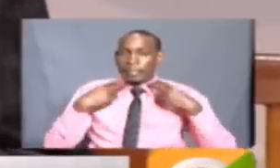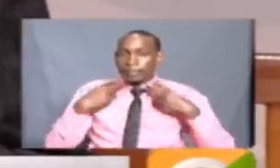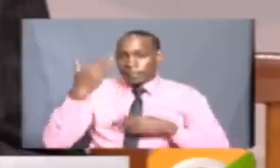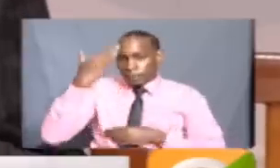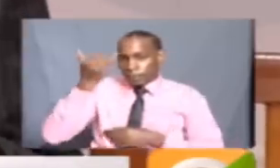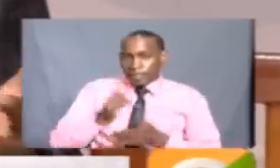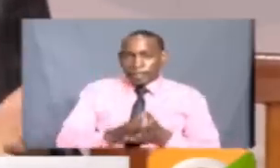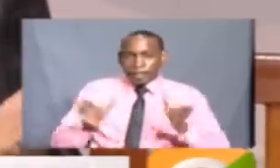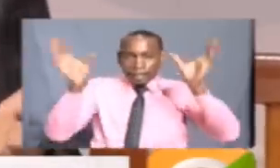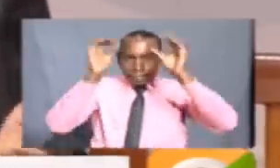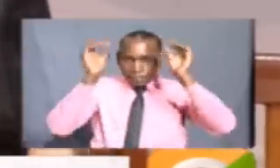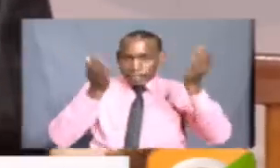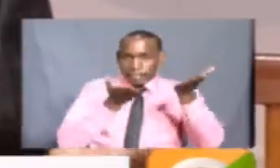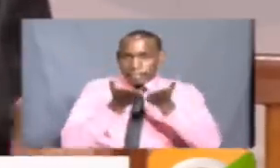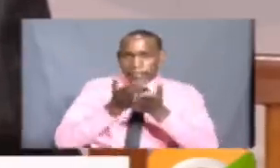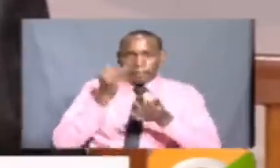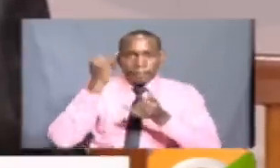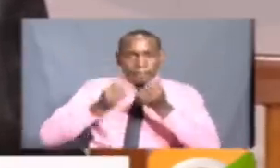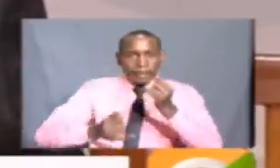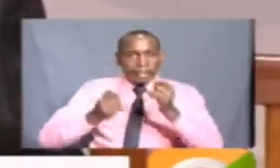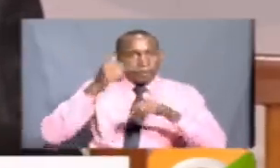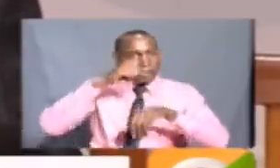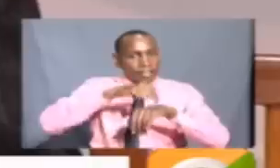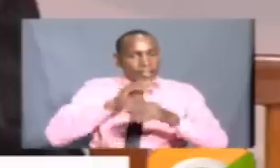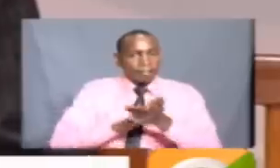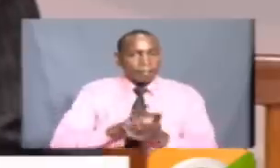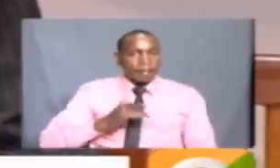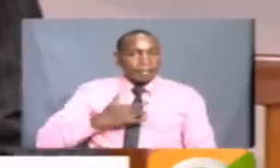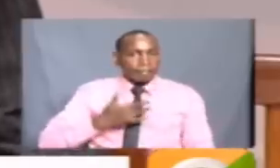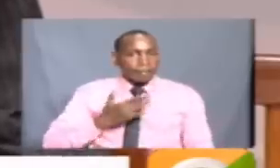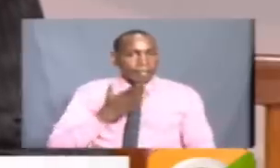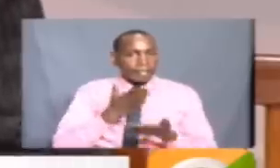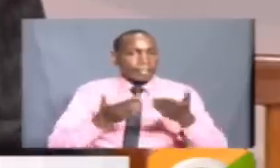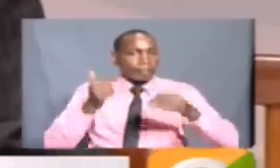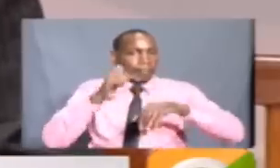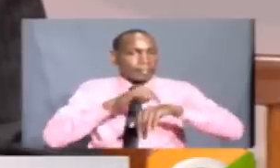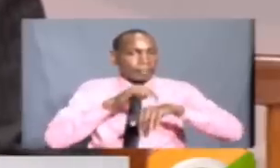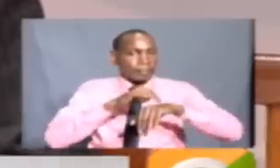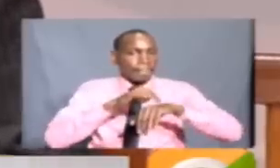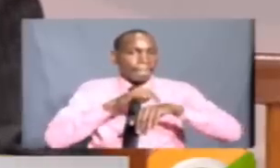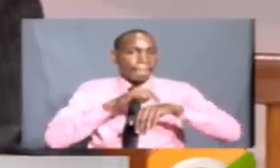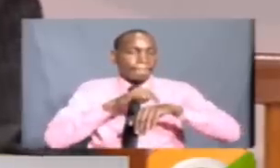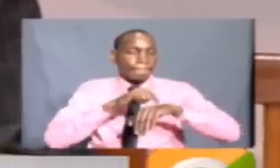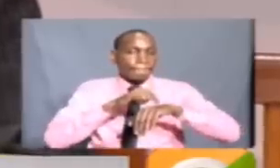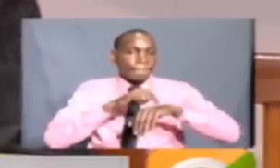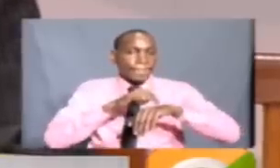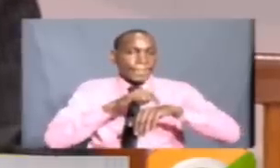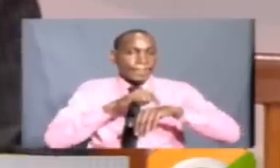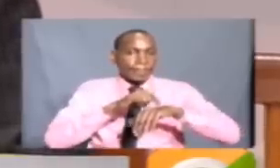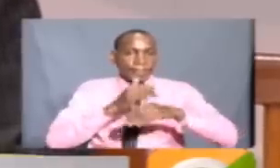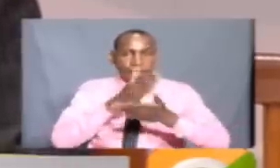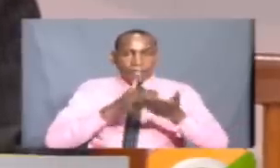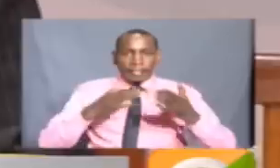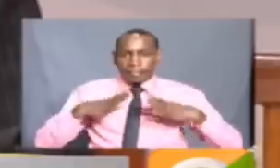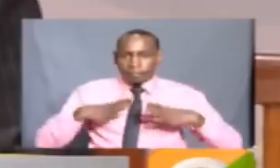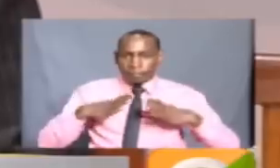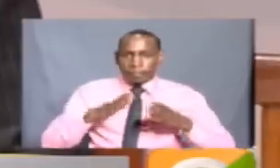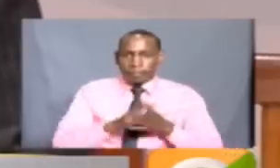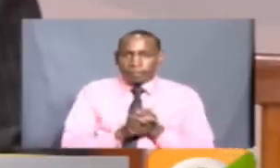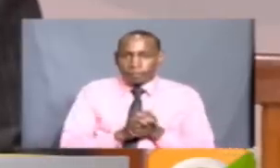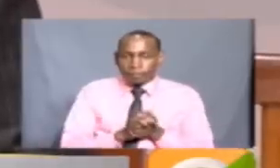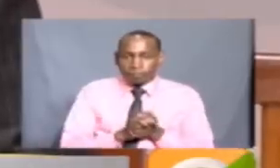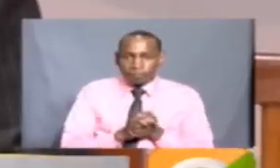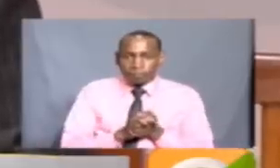is a president who is serving a last term. I have a feeling sometimes that there are some people who are hibernating in